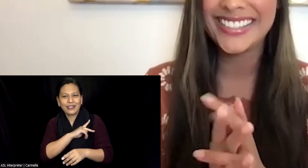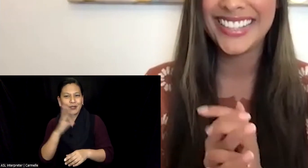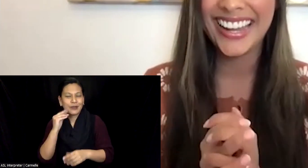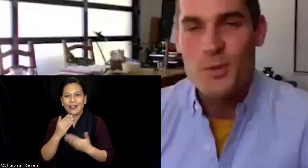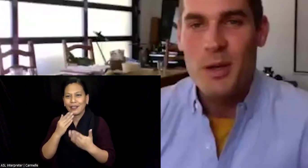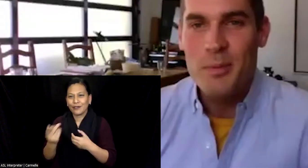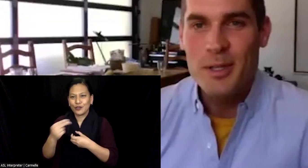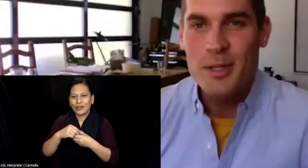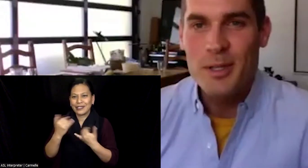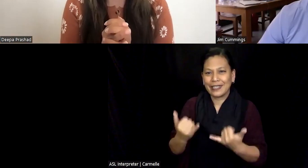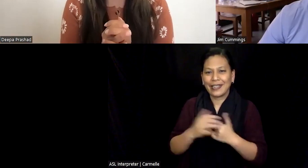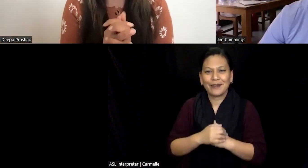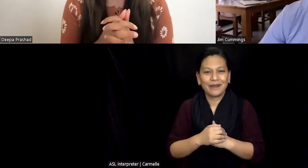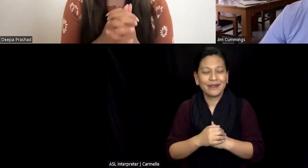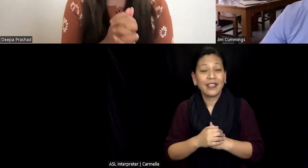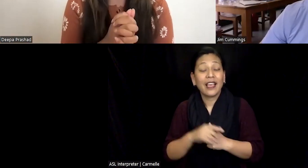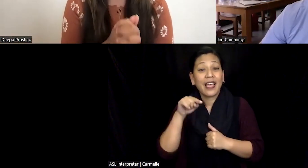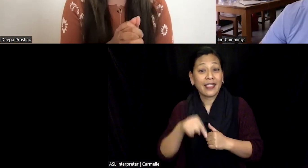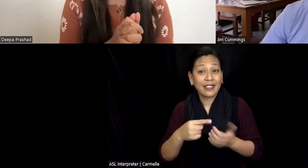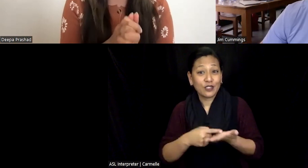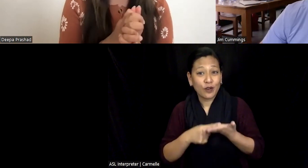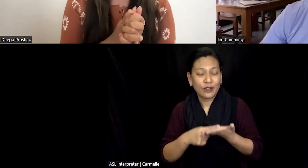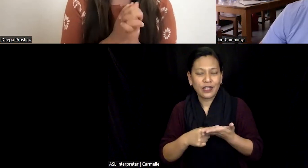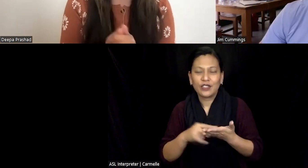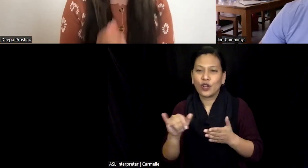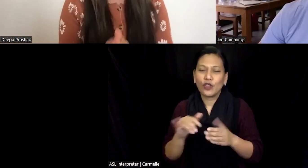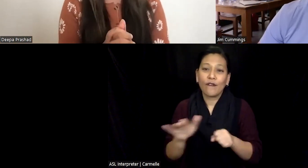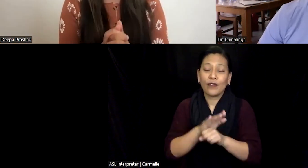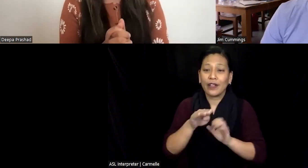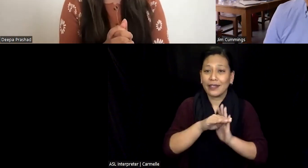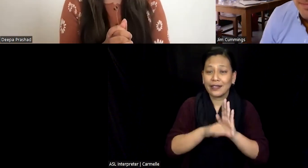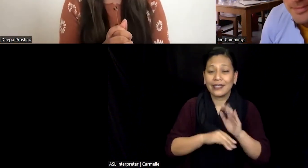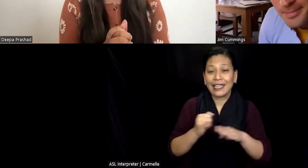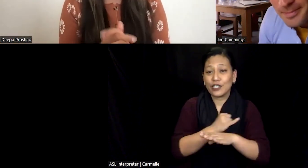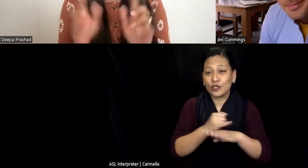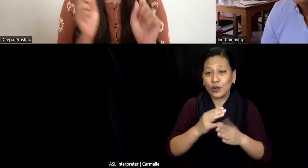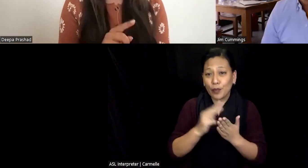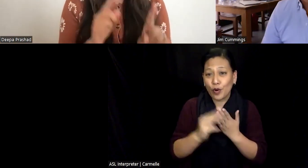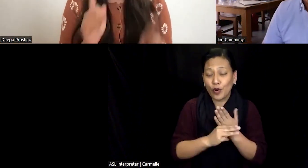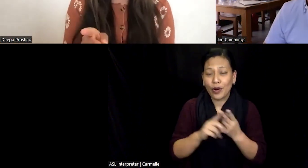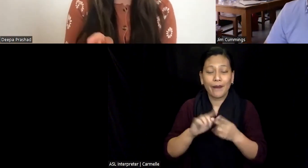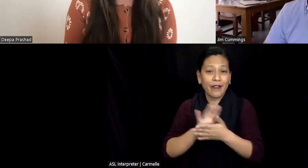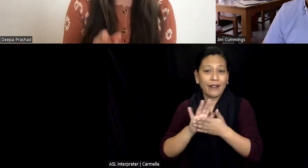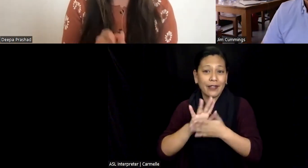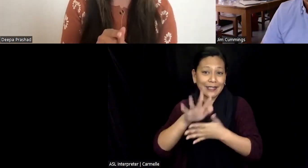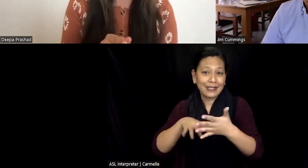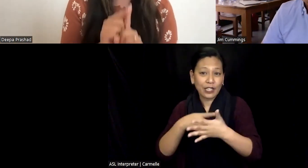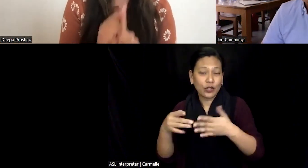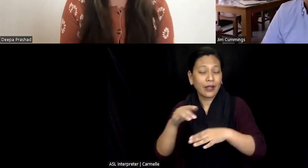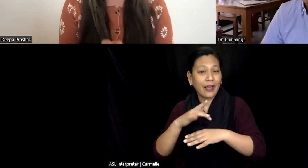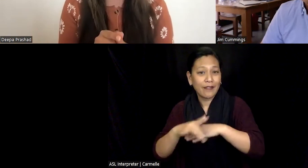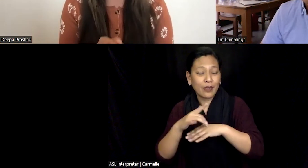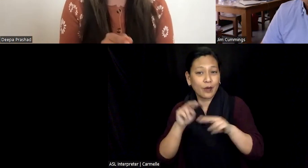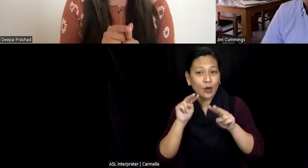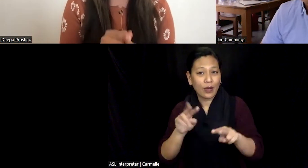today. Thank you. It was my pleasure. Yeah, and this conversation, along with a full list of our industry program and film schedule, are available to